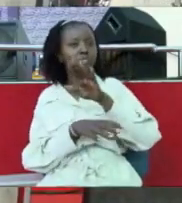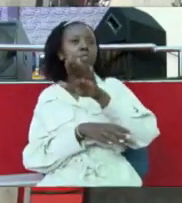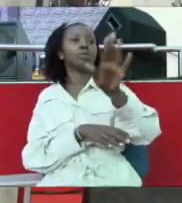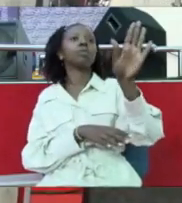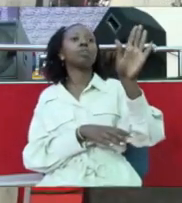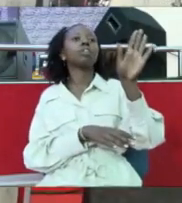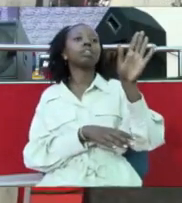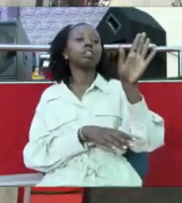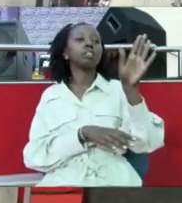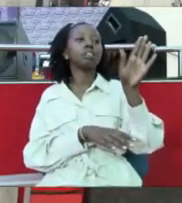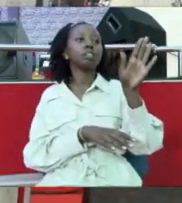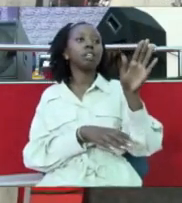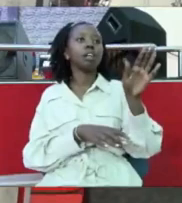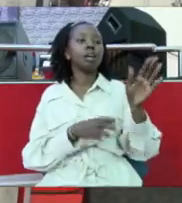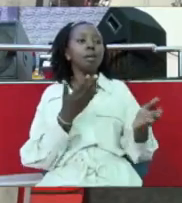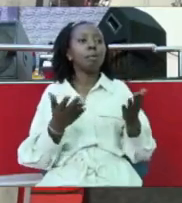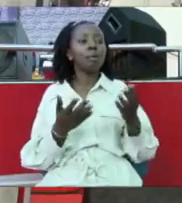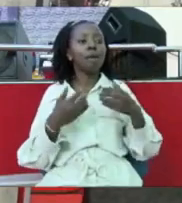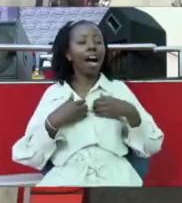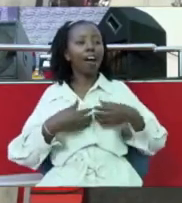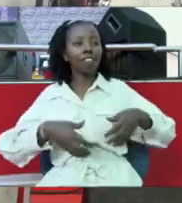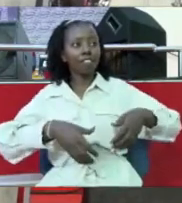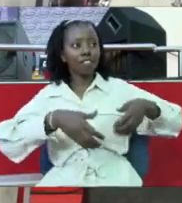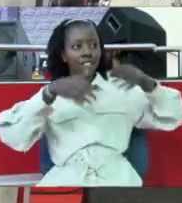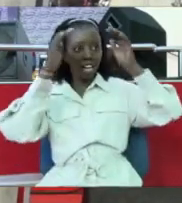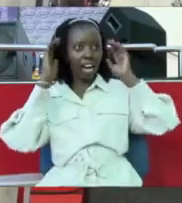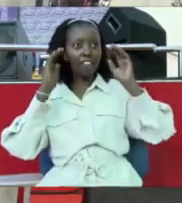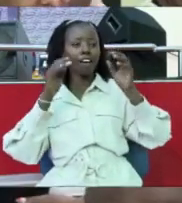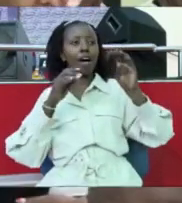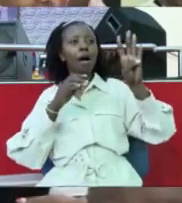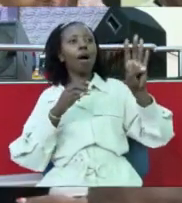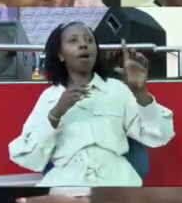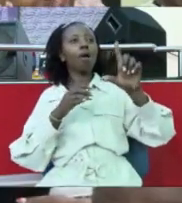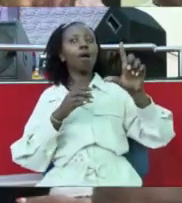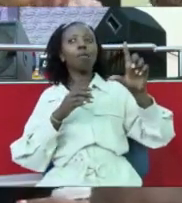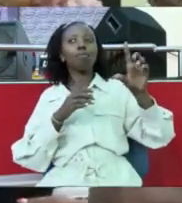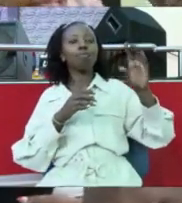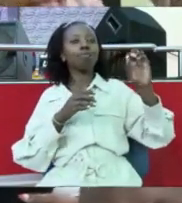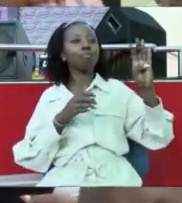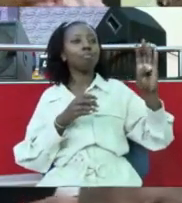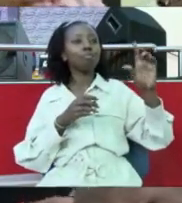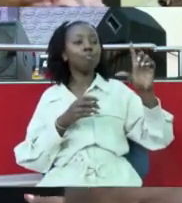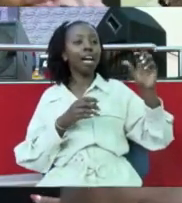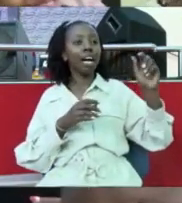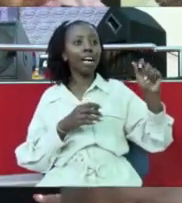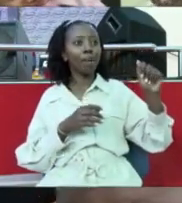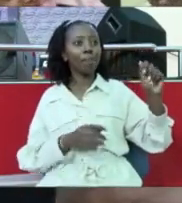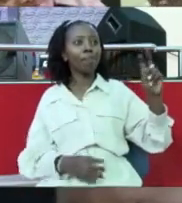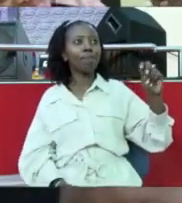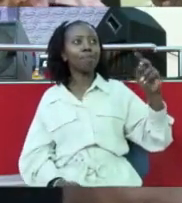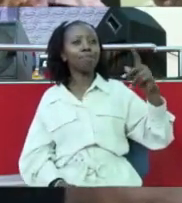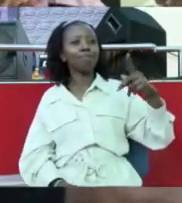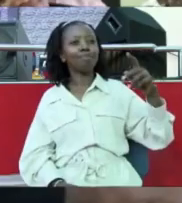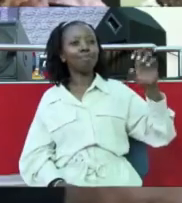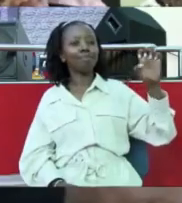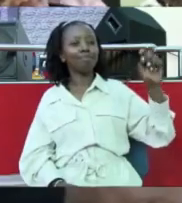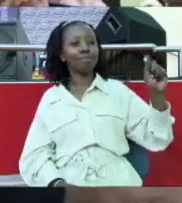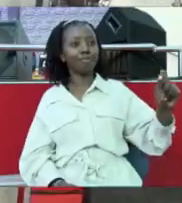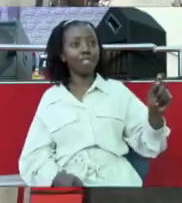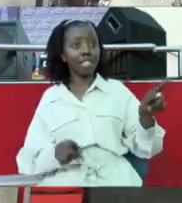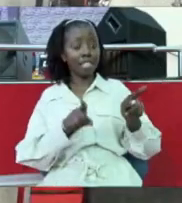ni baraka. Did you cover yourself with a blanket? Je, ulijifunika na blanketi? That's a blessing. Hiyo ni baraka yako.